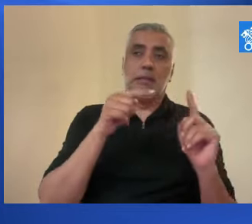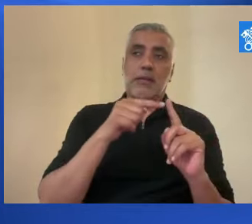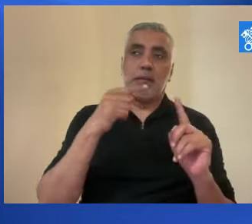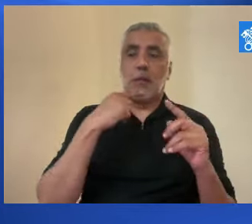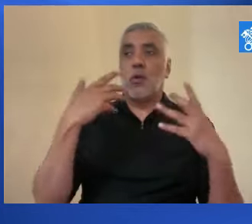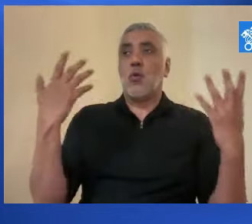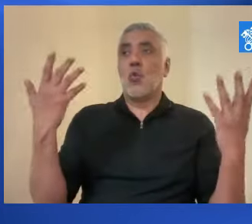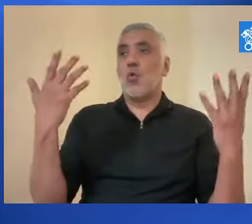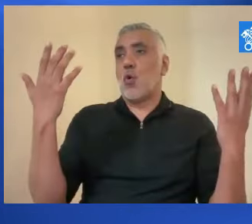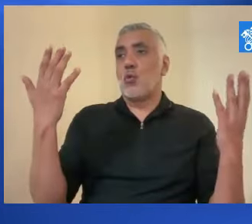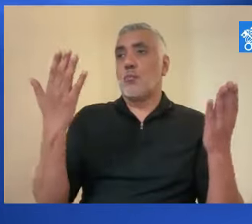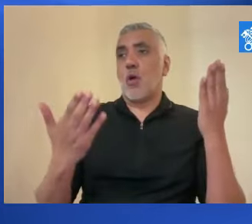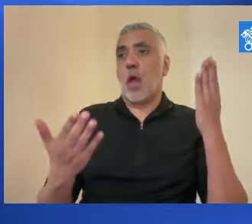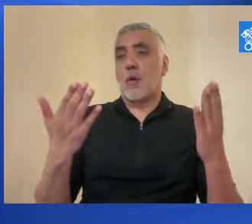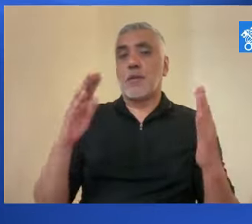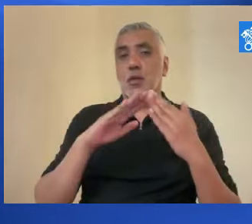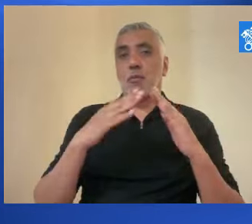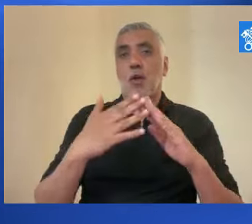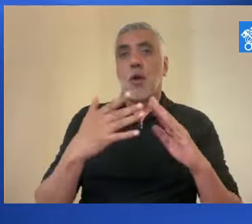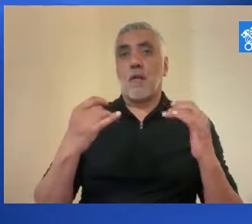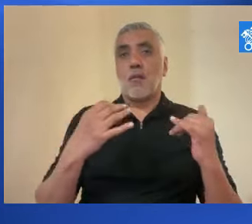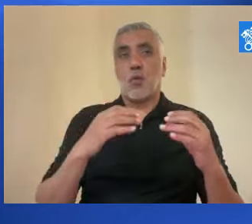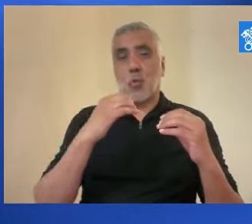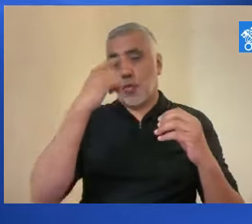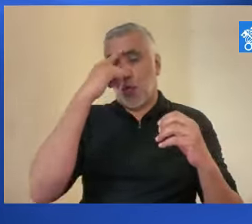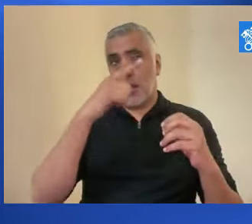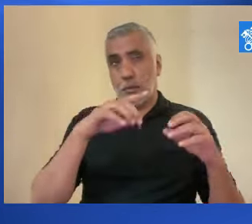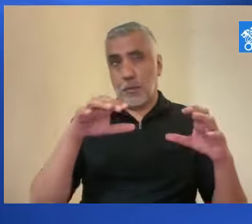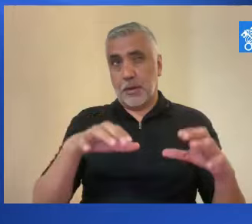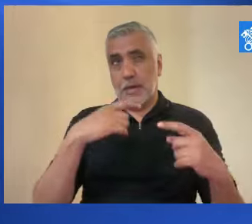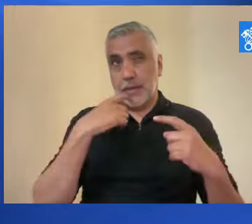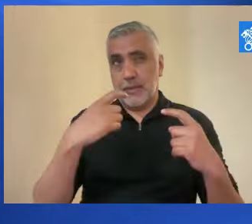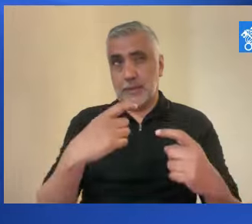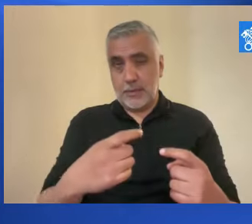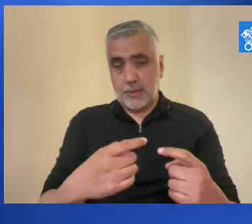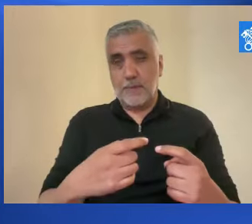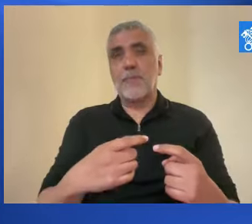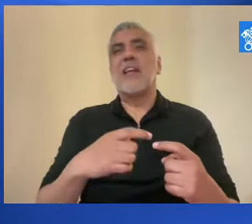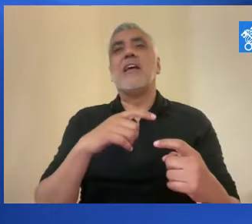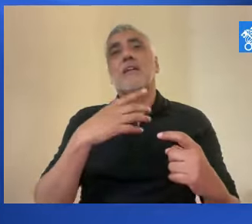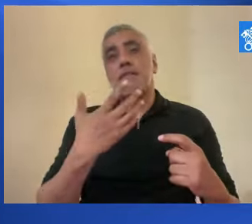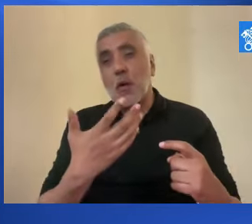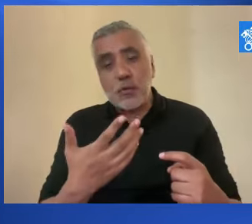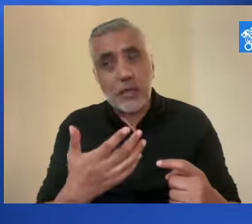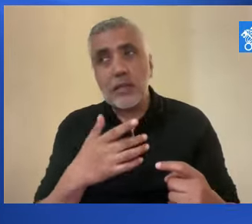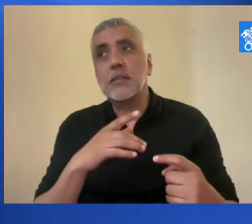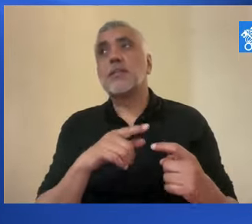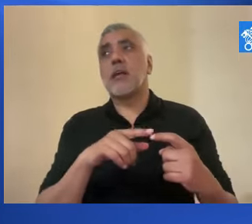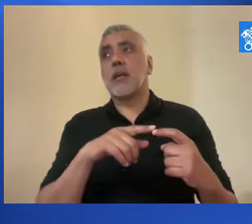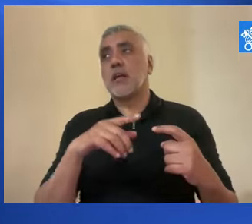they had committed a sin. If that was the case, they might have found Paul's condemnation of their strife